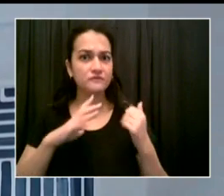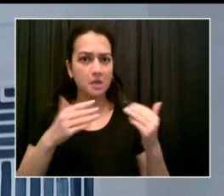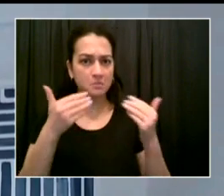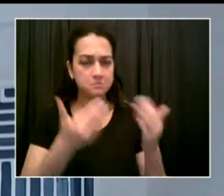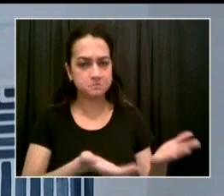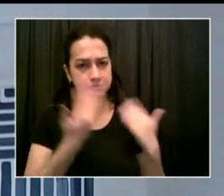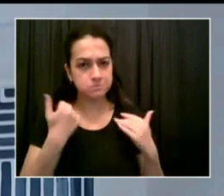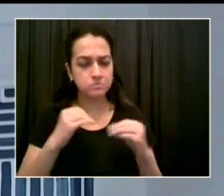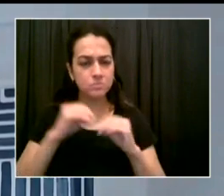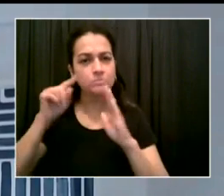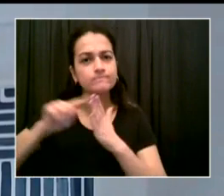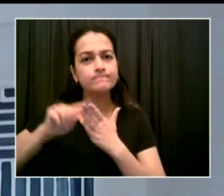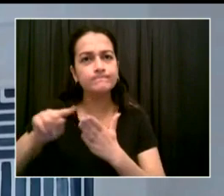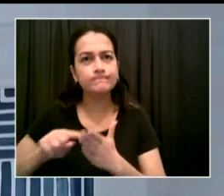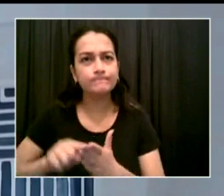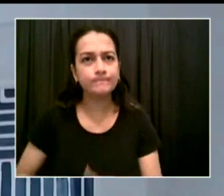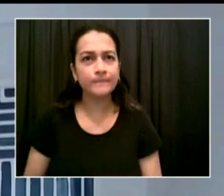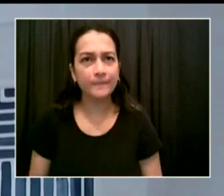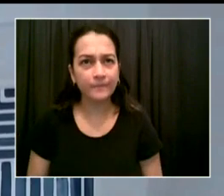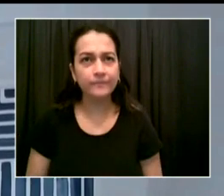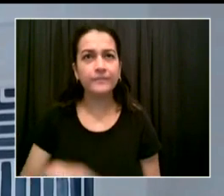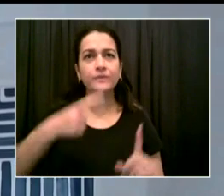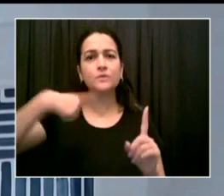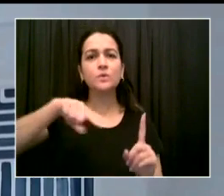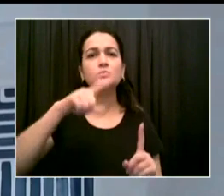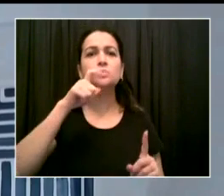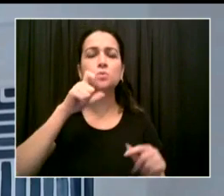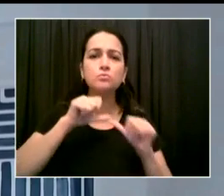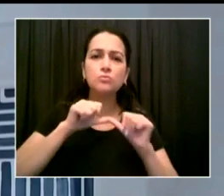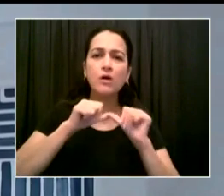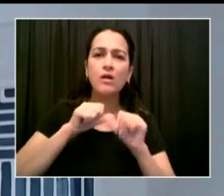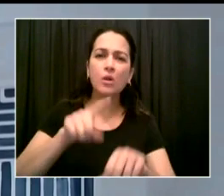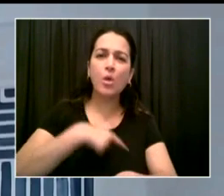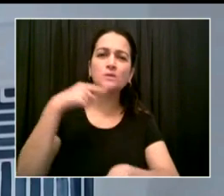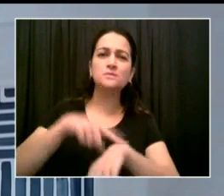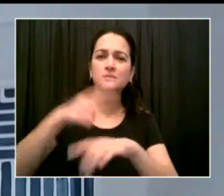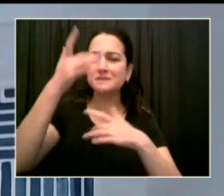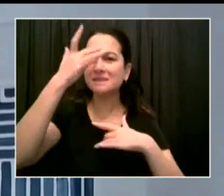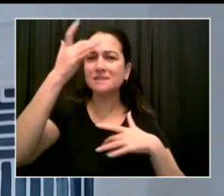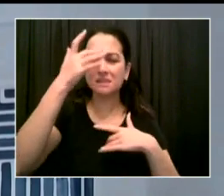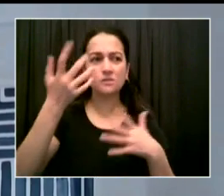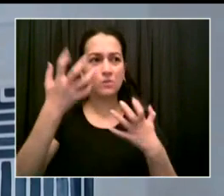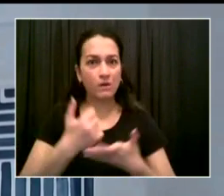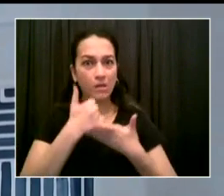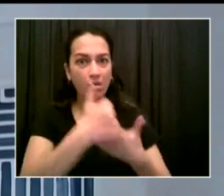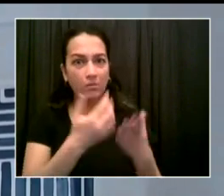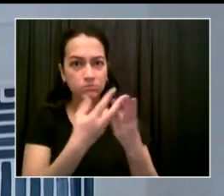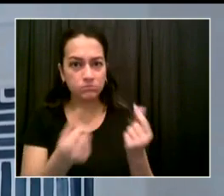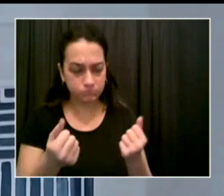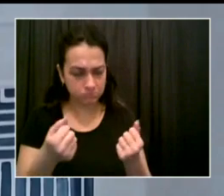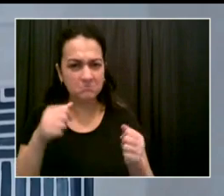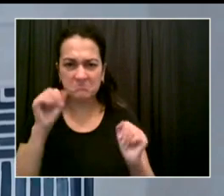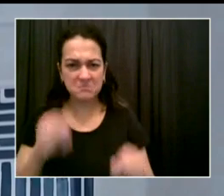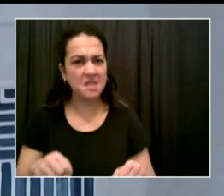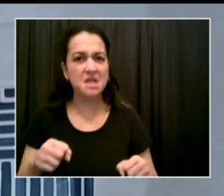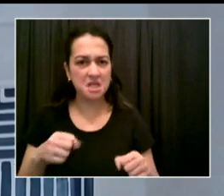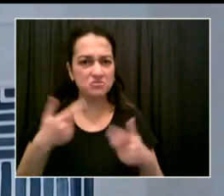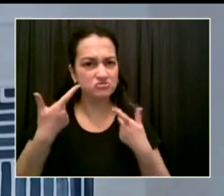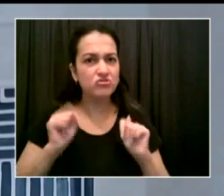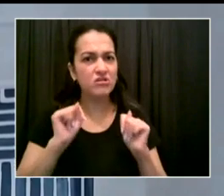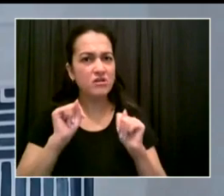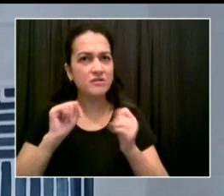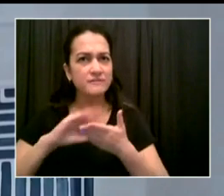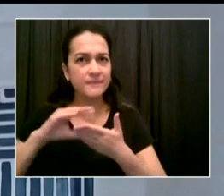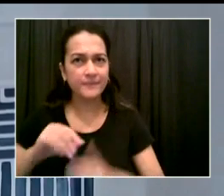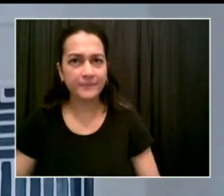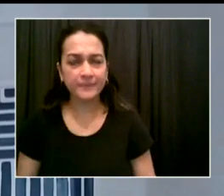we've shifted to yet another stage of this pandemic with a more transmissible Delta variant. Until vaccination rates increase further, healthcare